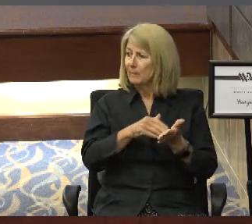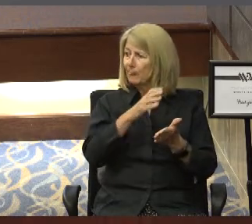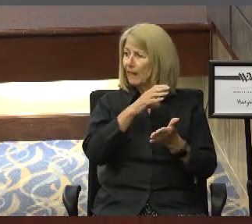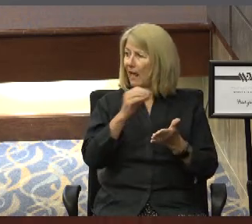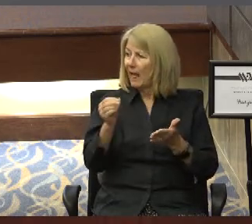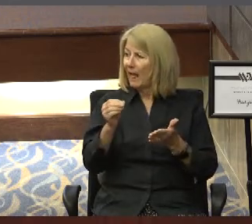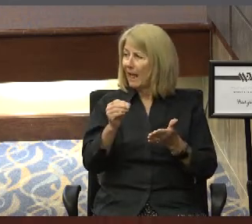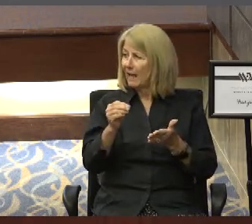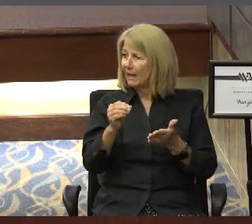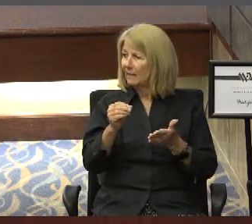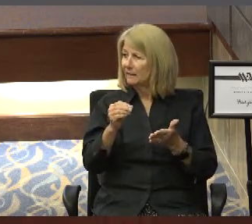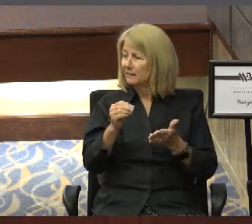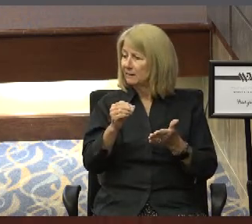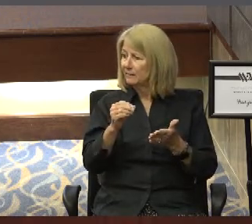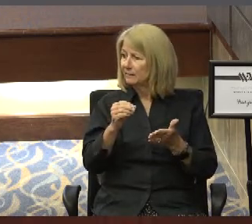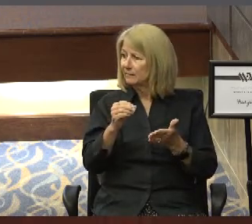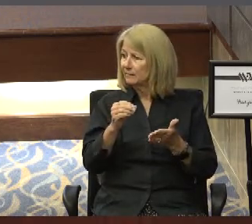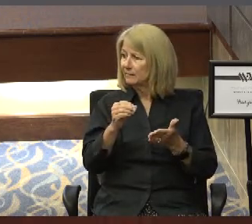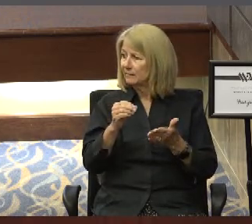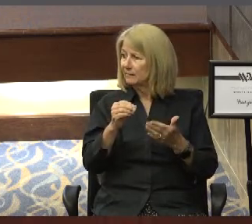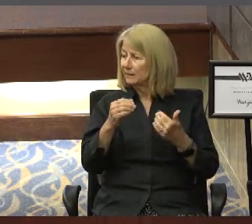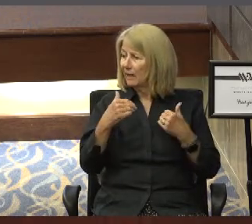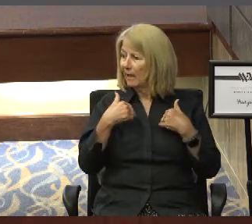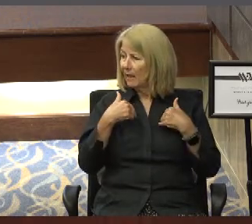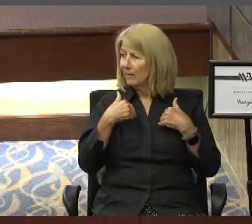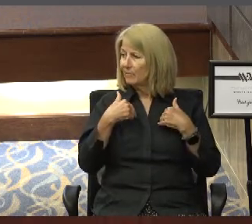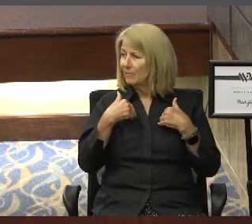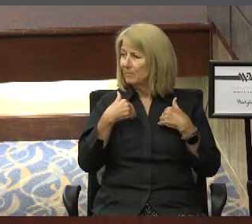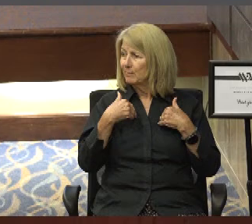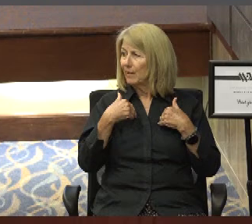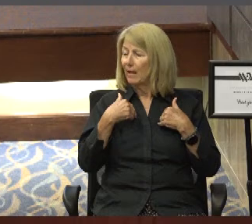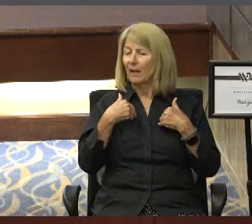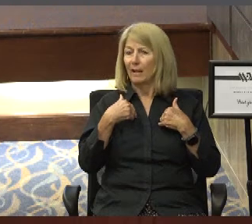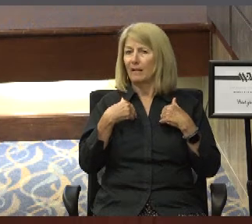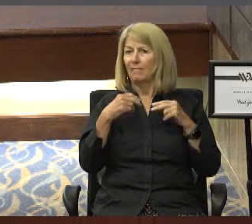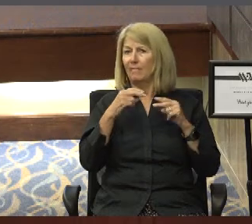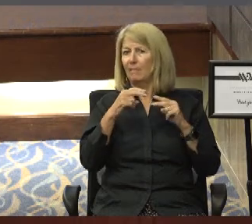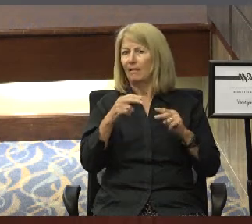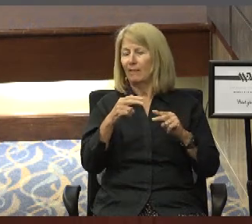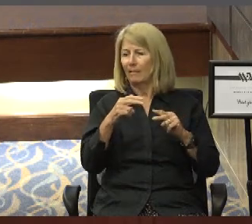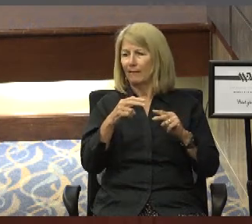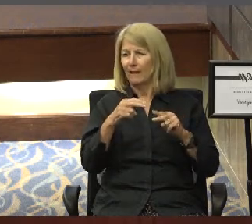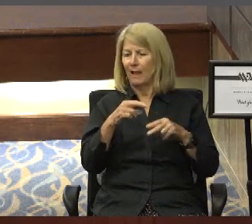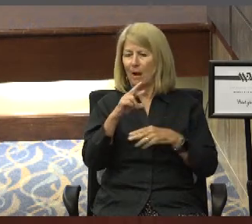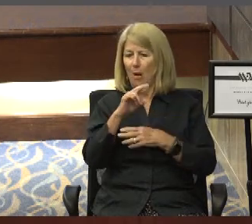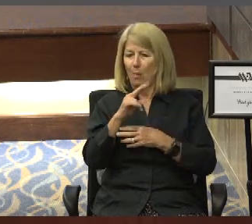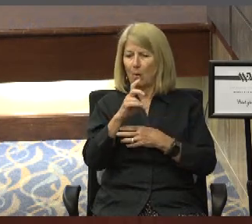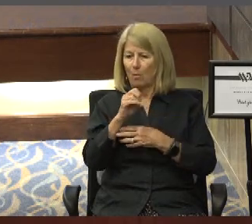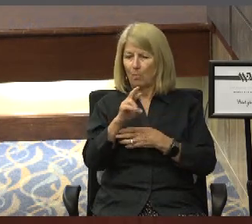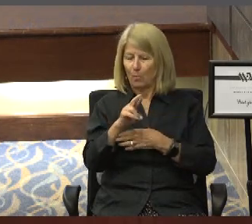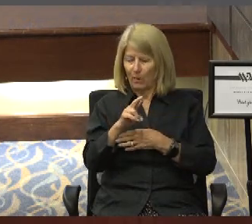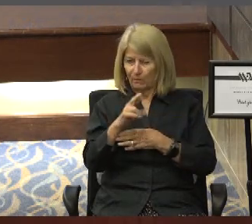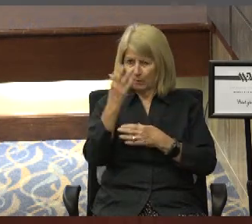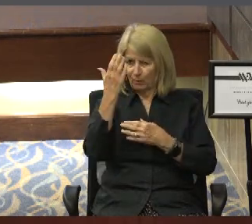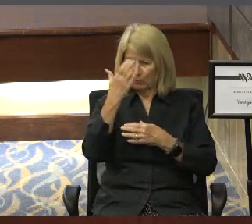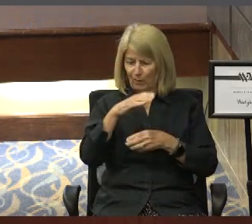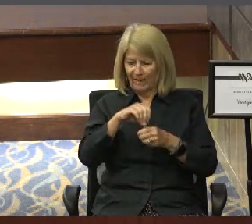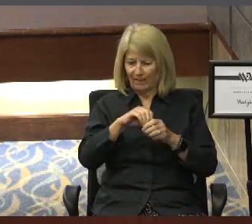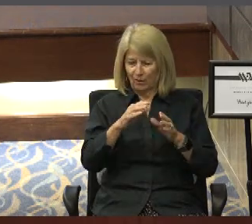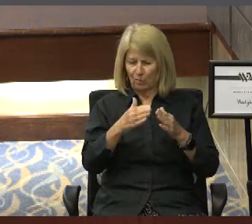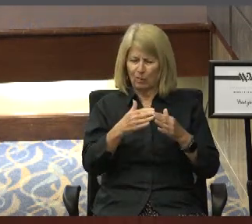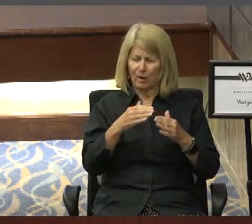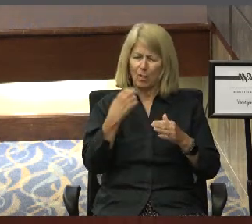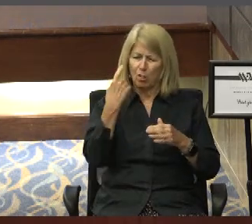And again, I've got my computer on that riverfront lofts and that corner. It looks beautiful. I also agree